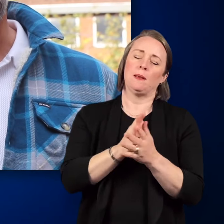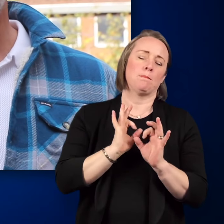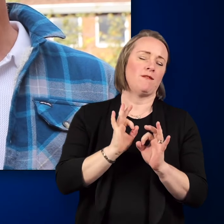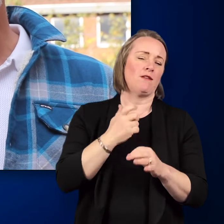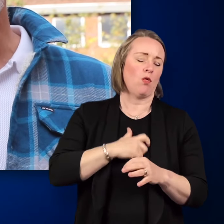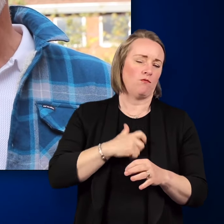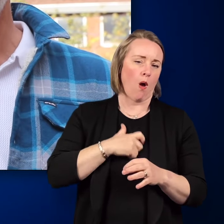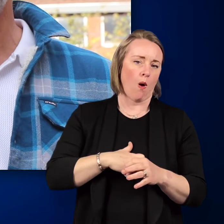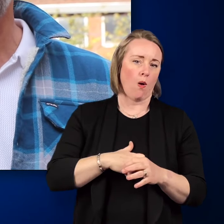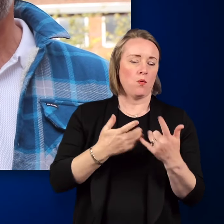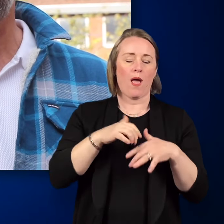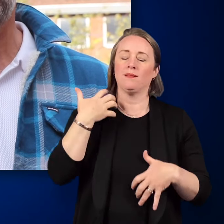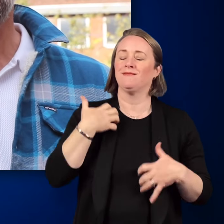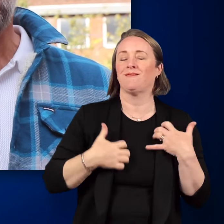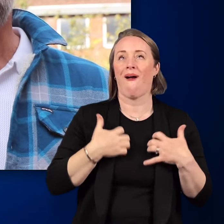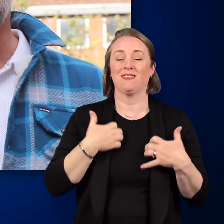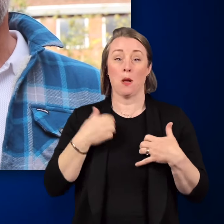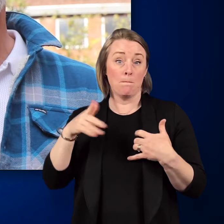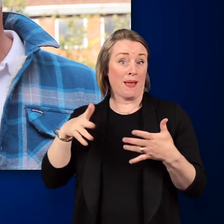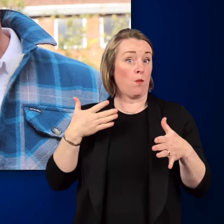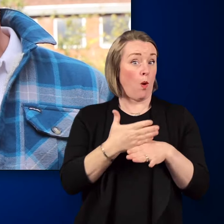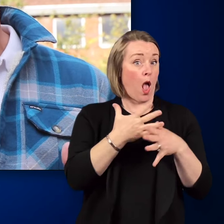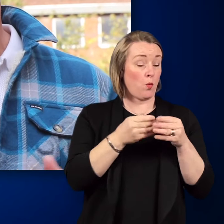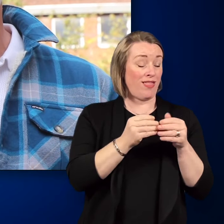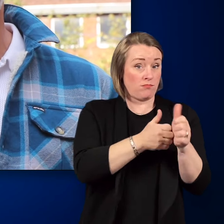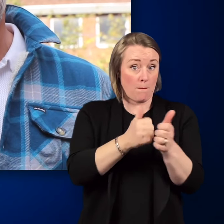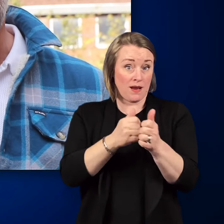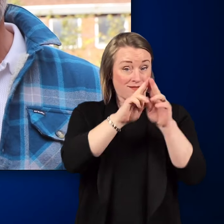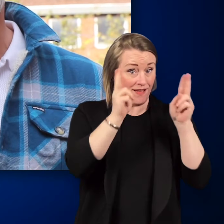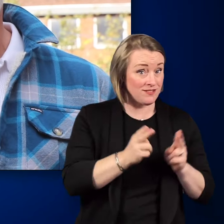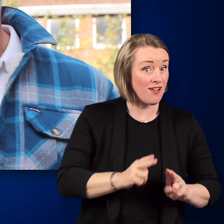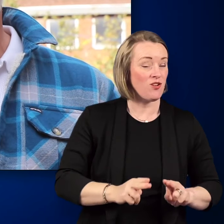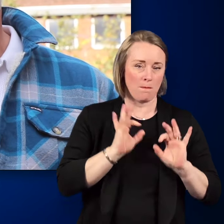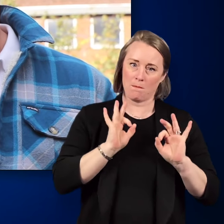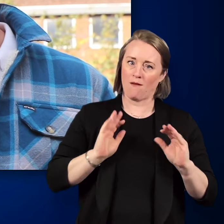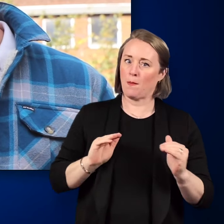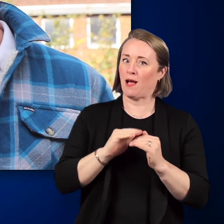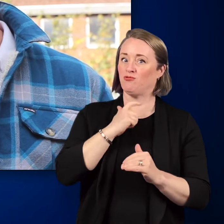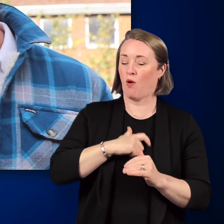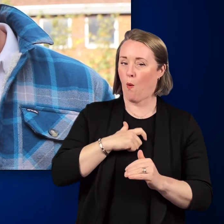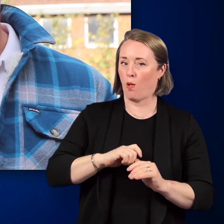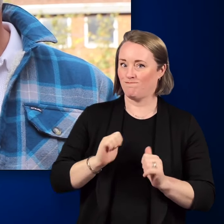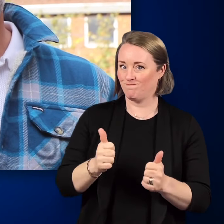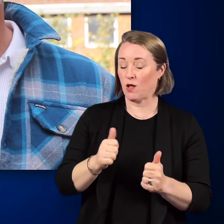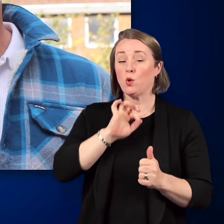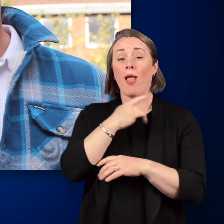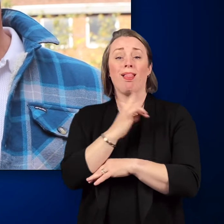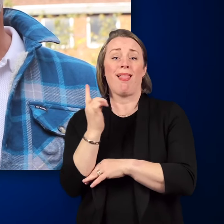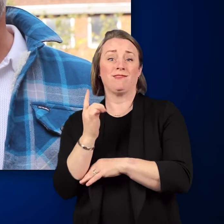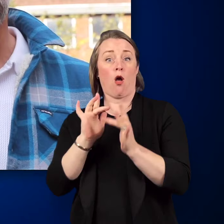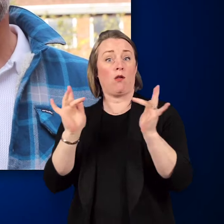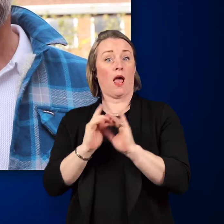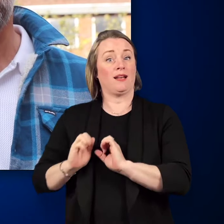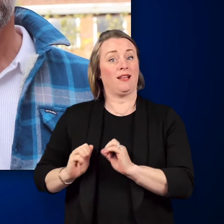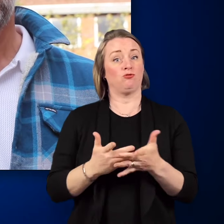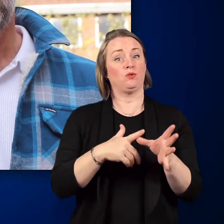we're looking at. So we're very excited about that, and we're going to introduce Abby to you at a later date here online. But for the time